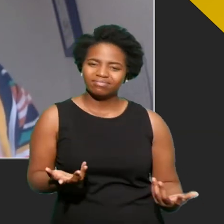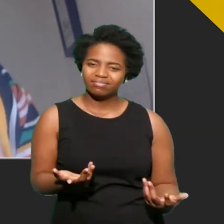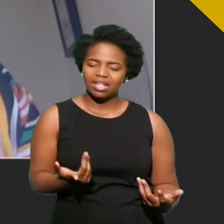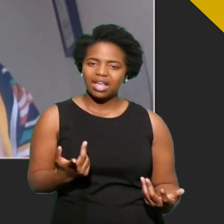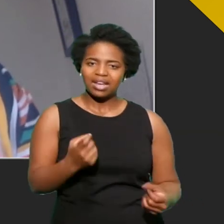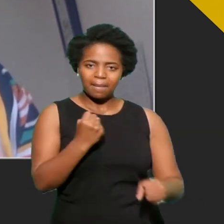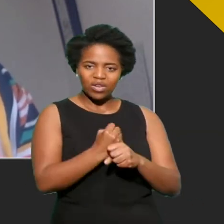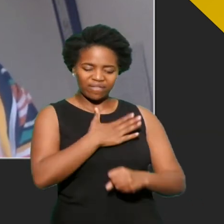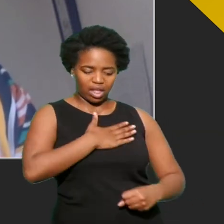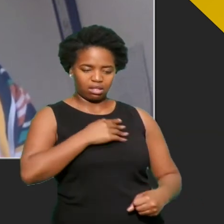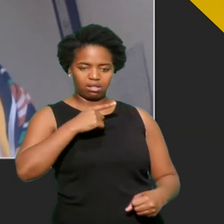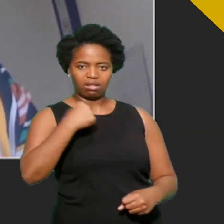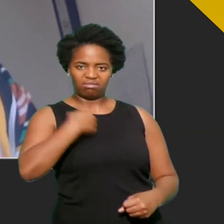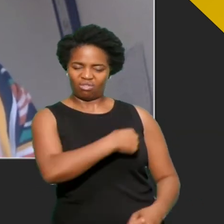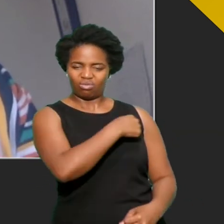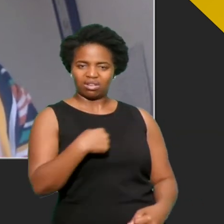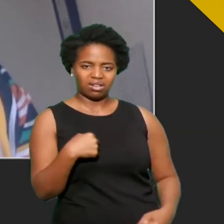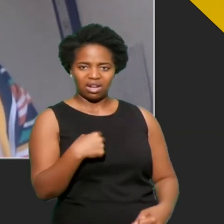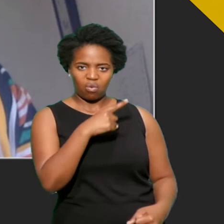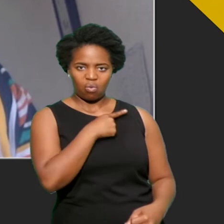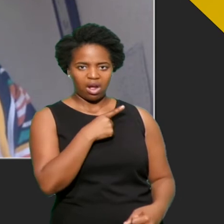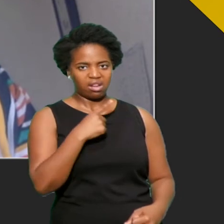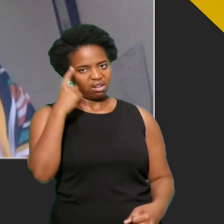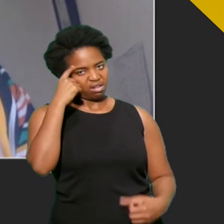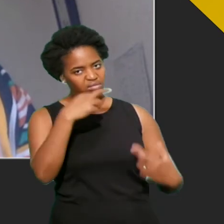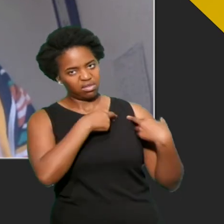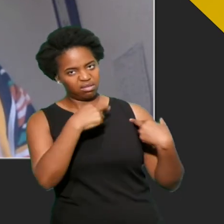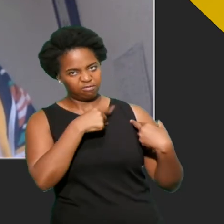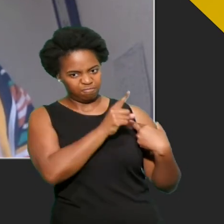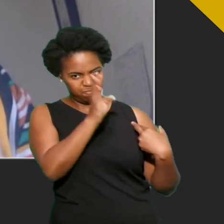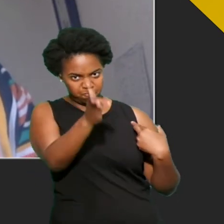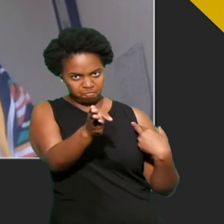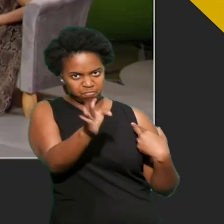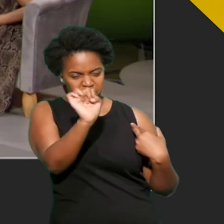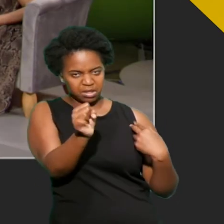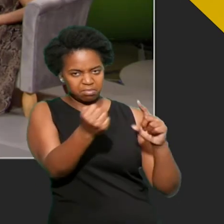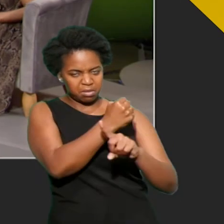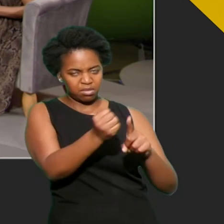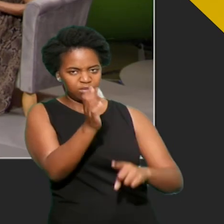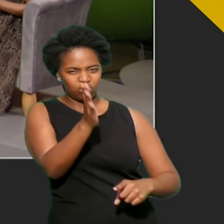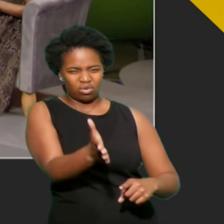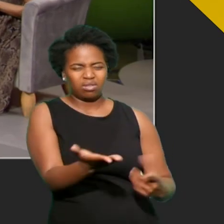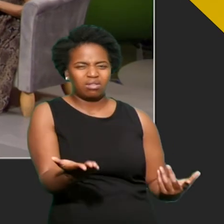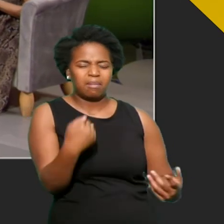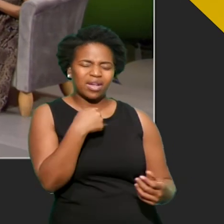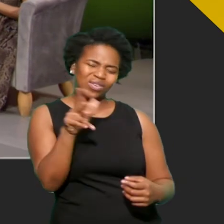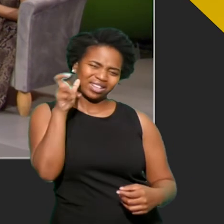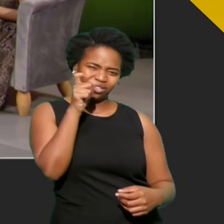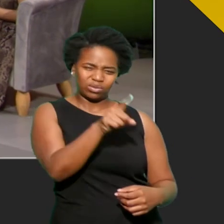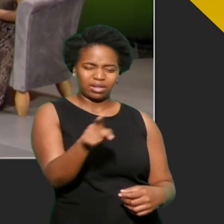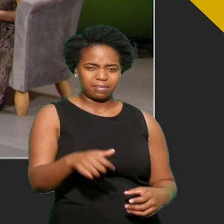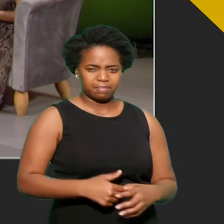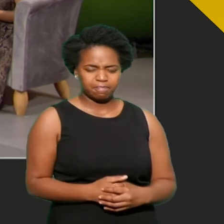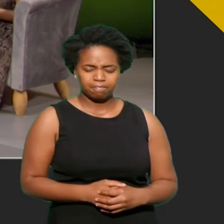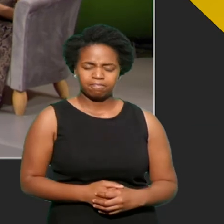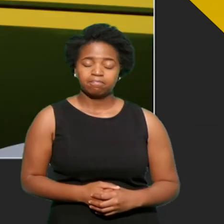the wrong, because in their minds, it is their responsibility to put you in line. Professor to make you Nduna- fall in line, to make you listen to them. Sure.